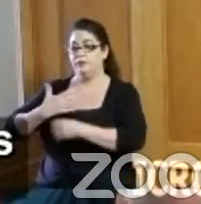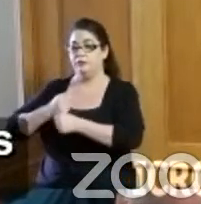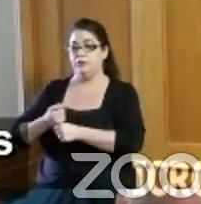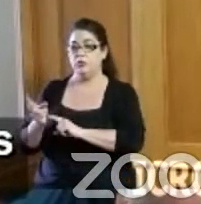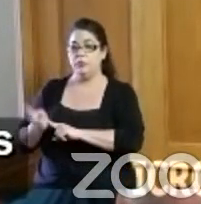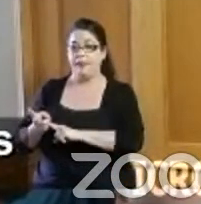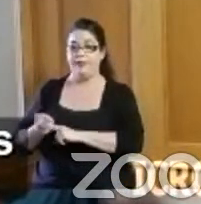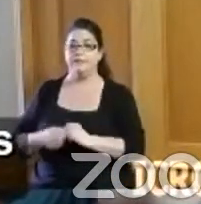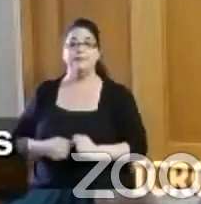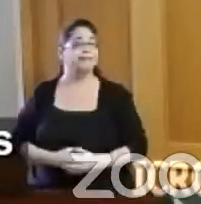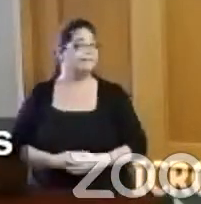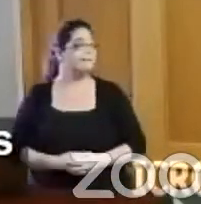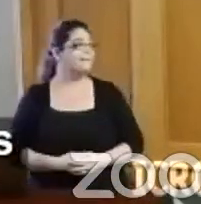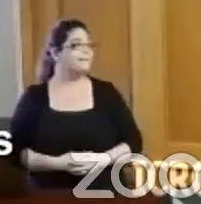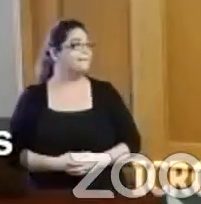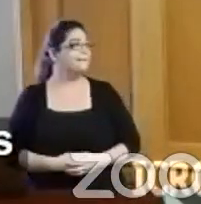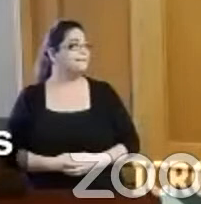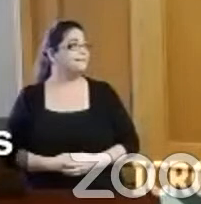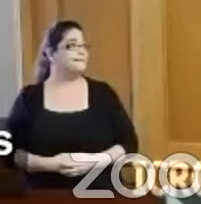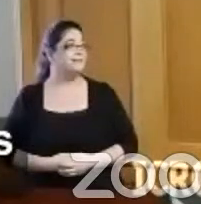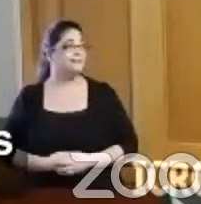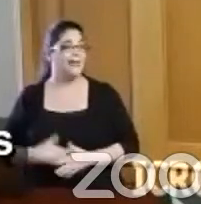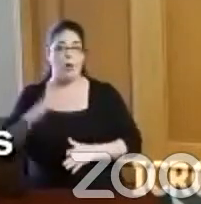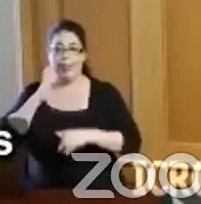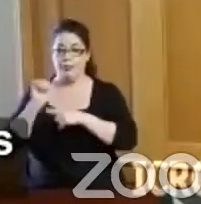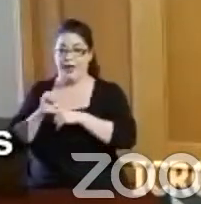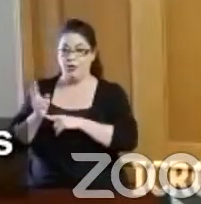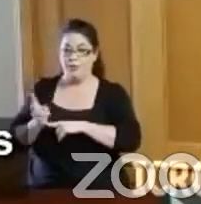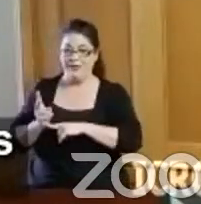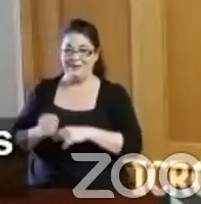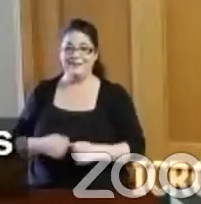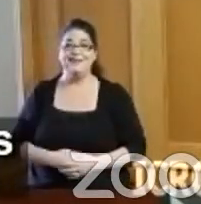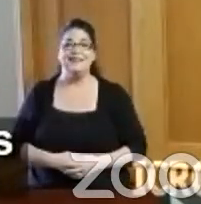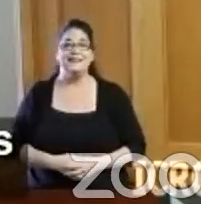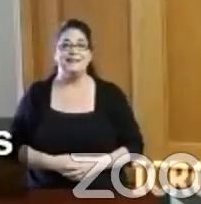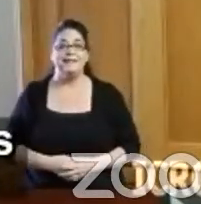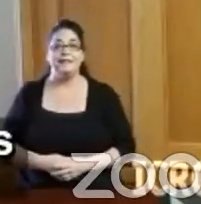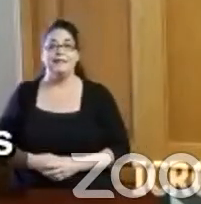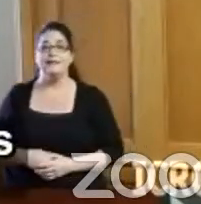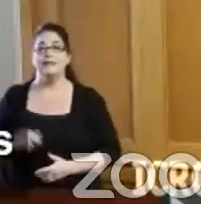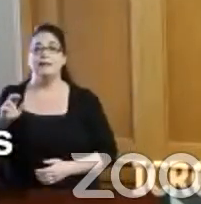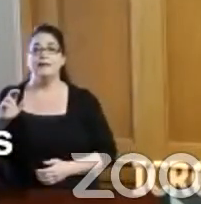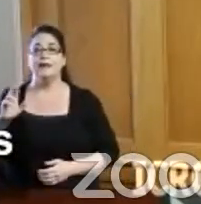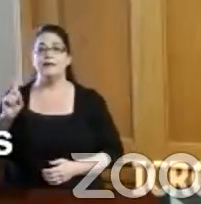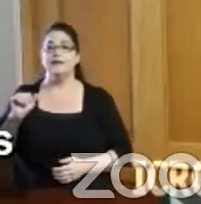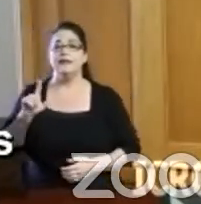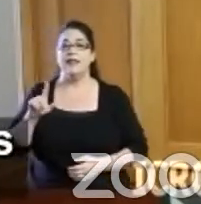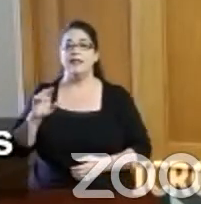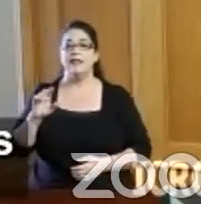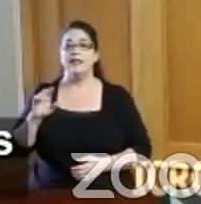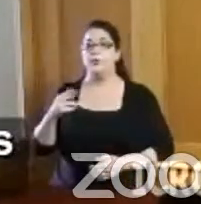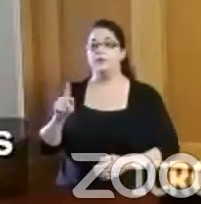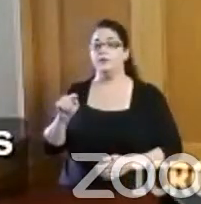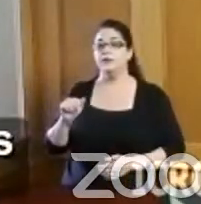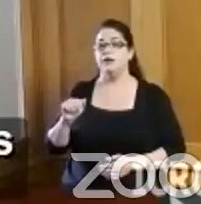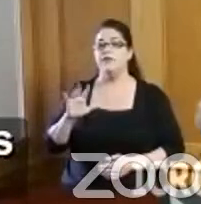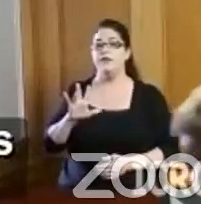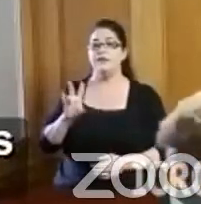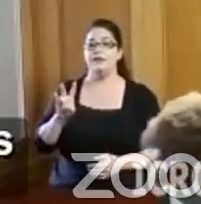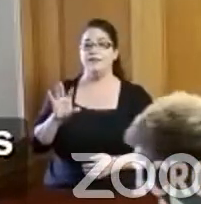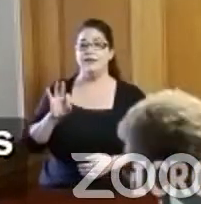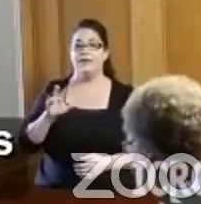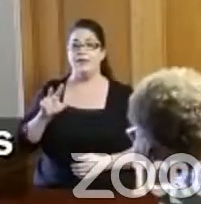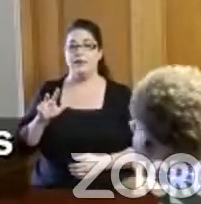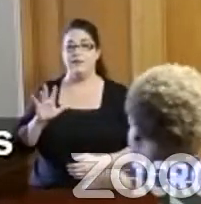okay. I practice too. Okay. Okay. Good. My name's Dale Mahuta, 5793